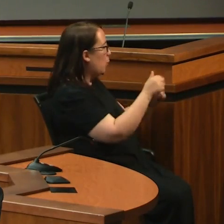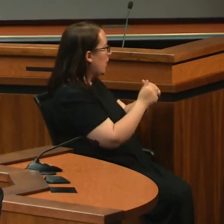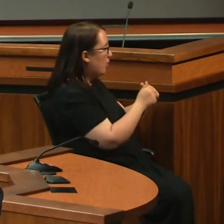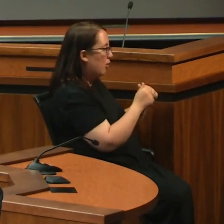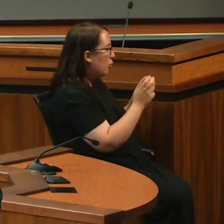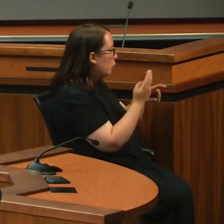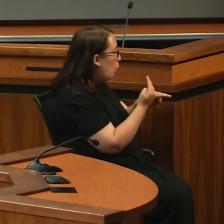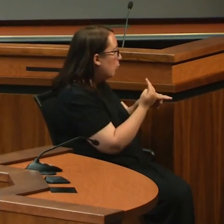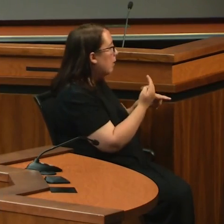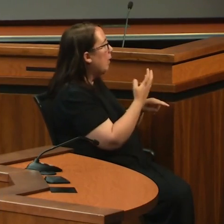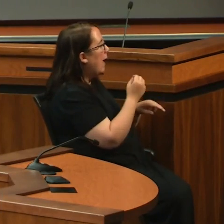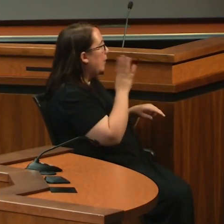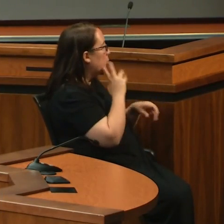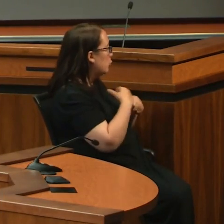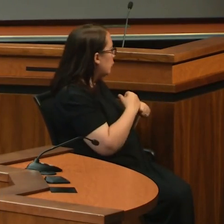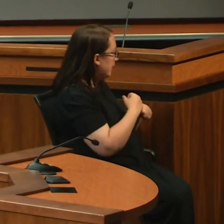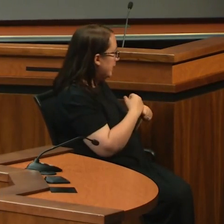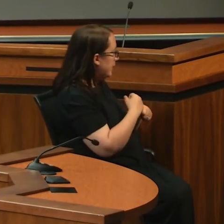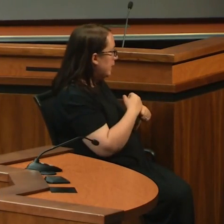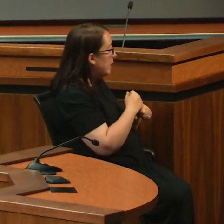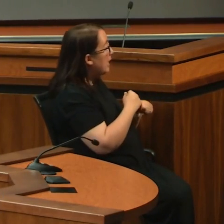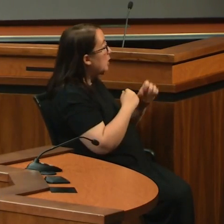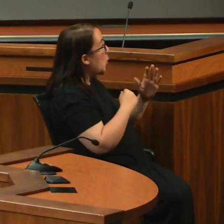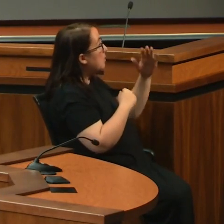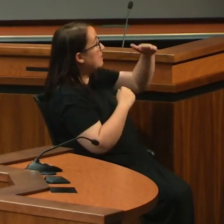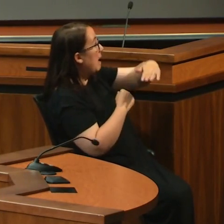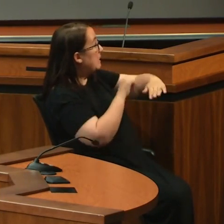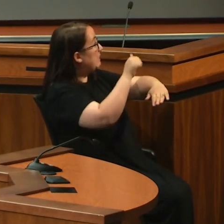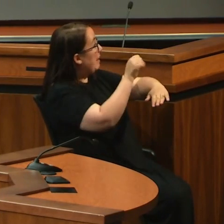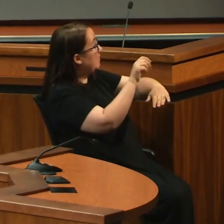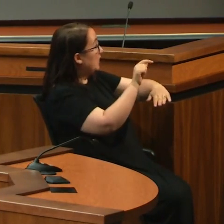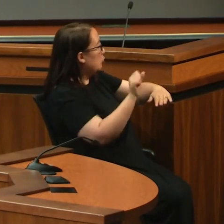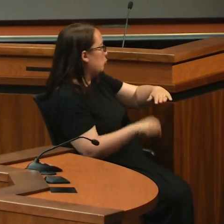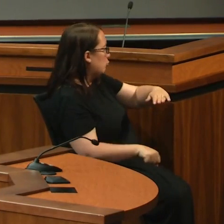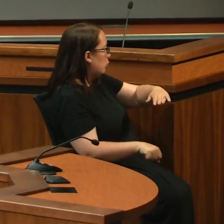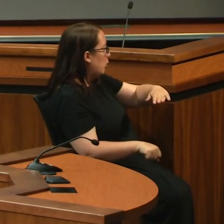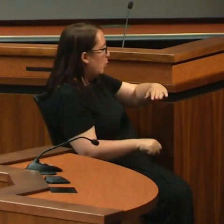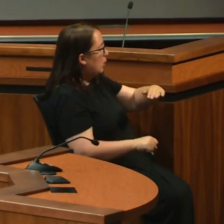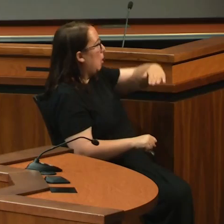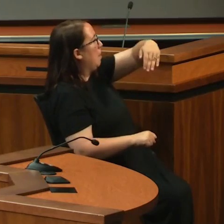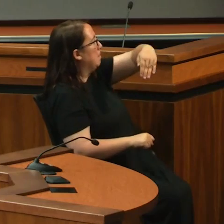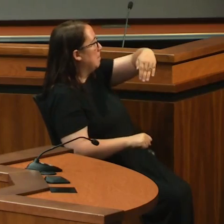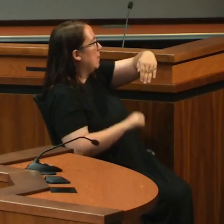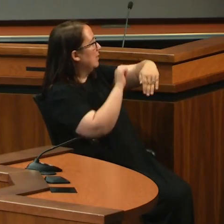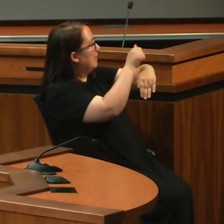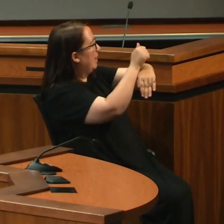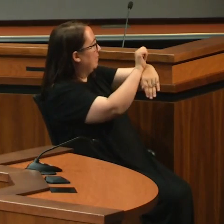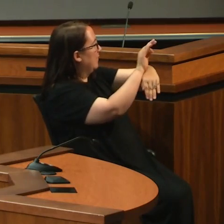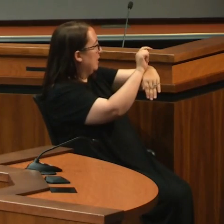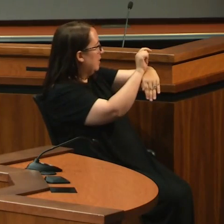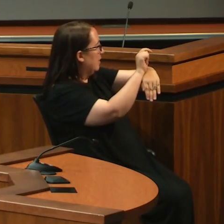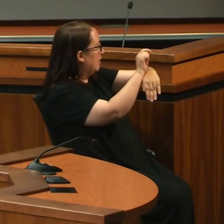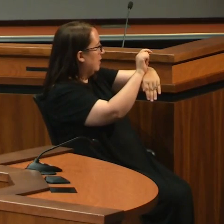and the brewery where it is now. We could go as high as 10 feet. Okay. So we'd be able to go 10 feet and then the existing